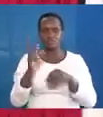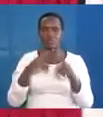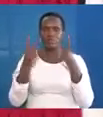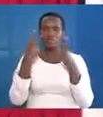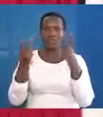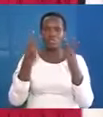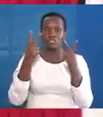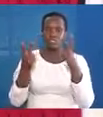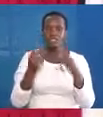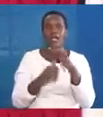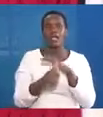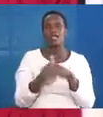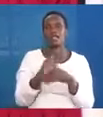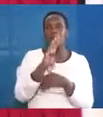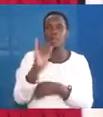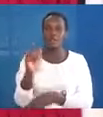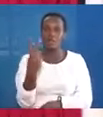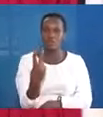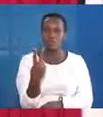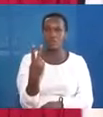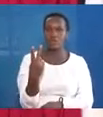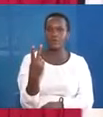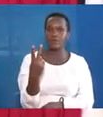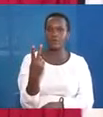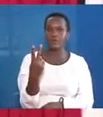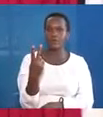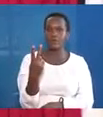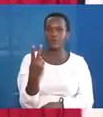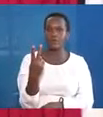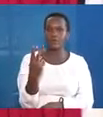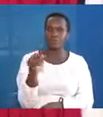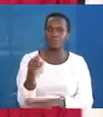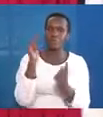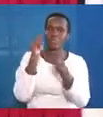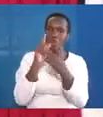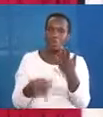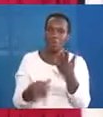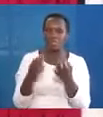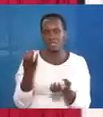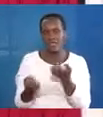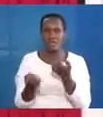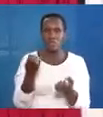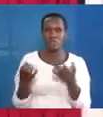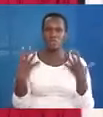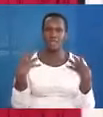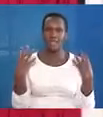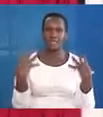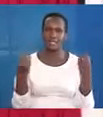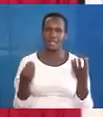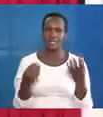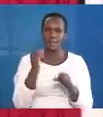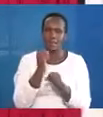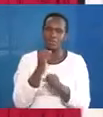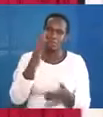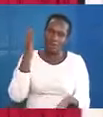under BBI 2, which was meant to be a validation exercise to ascertain the